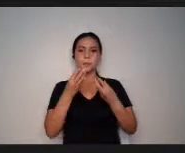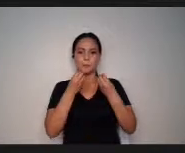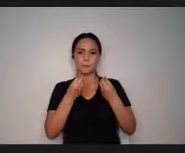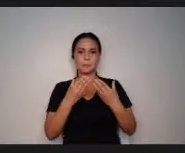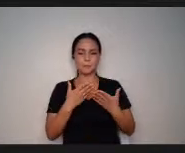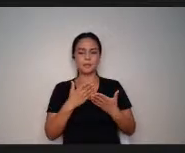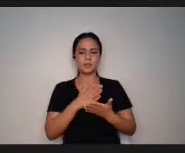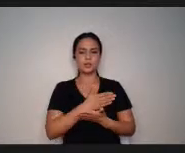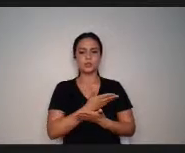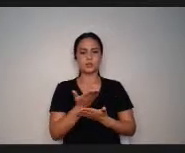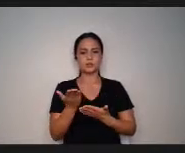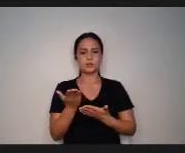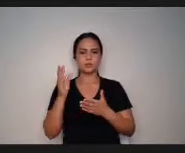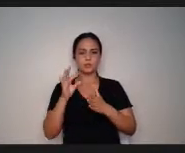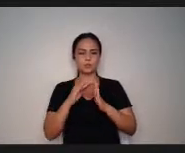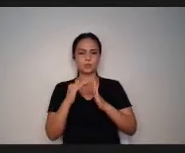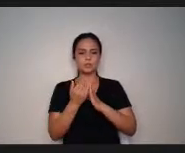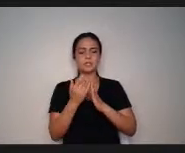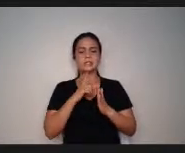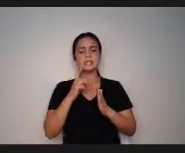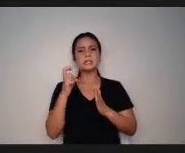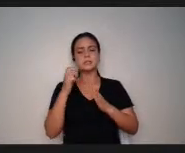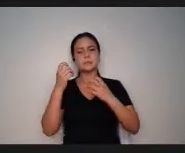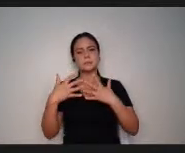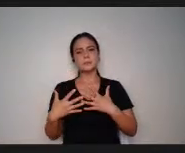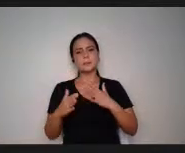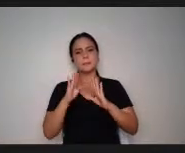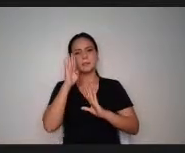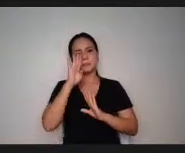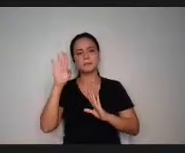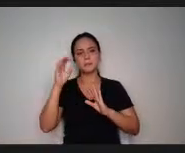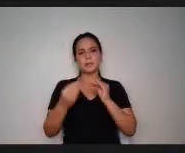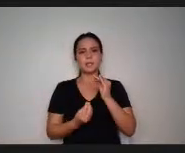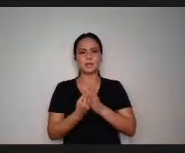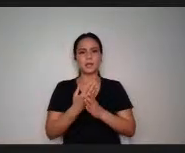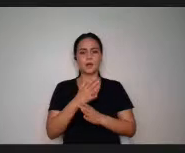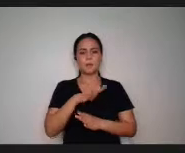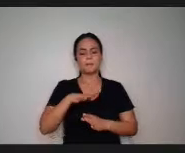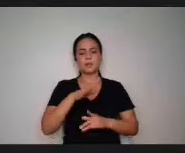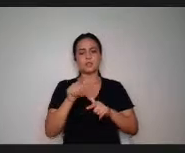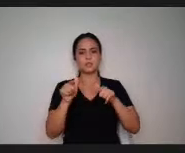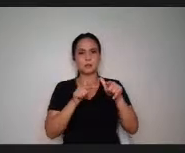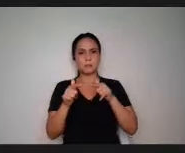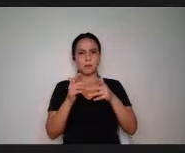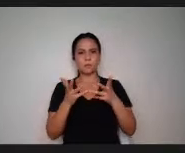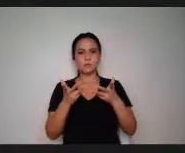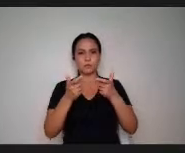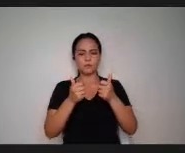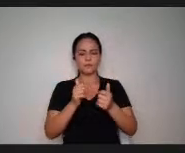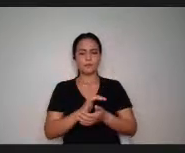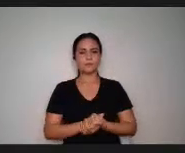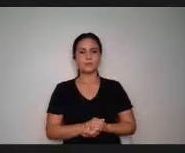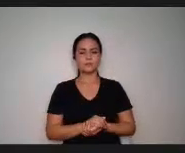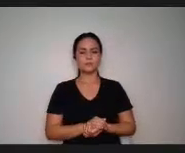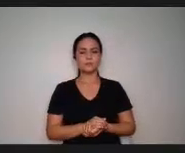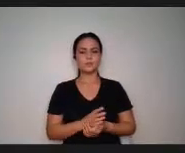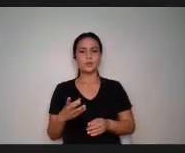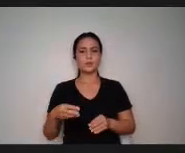important part of creating a healthy work environment, including leadership commitment and